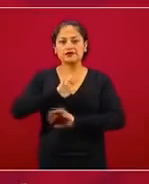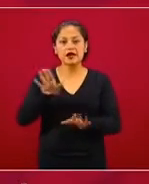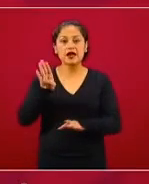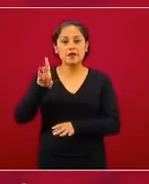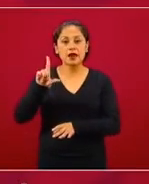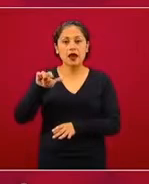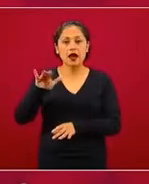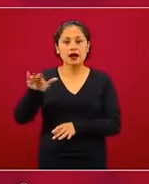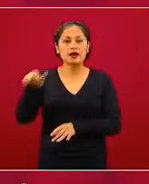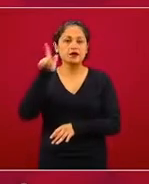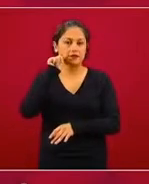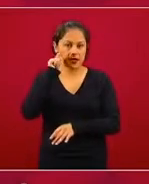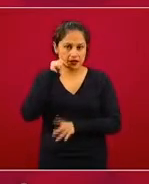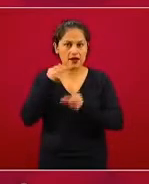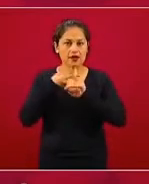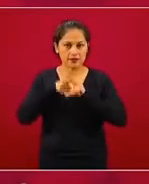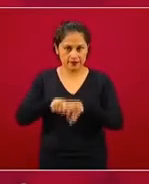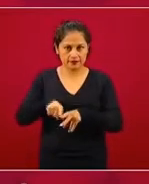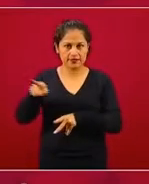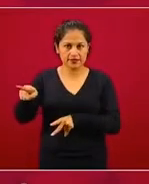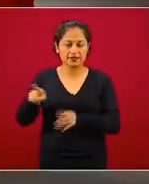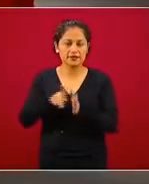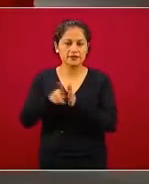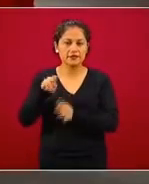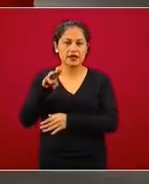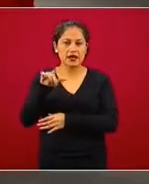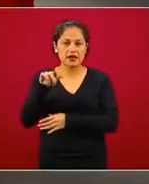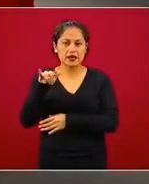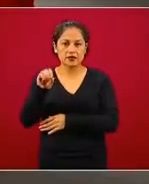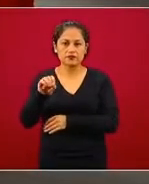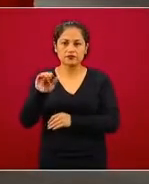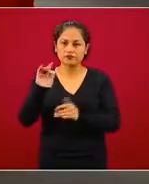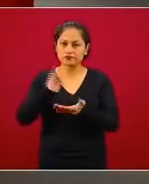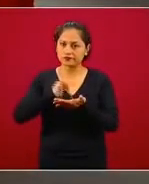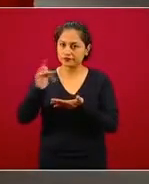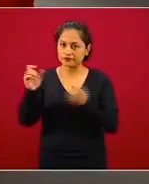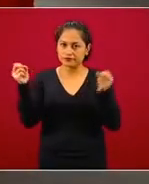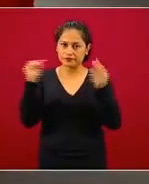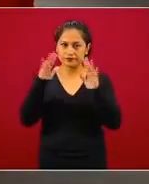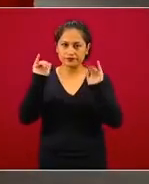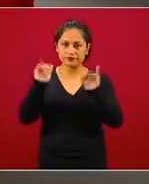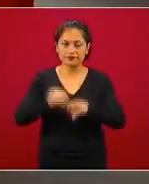I'm sorry, what was the problem?